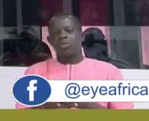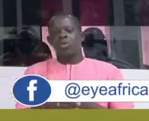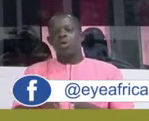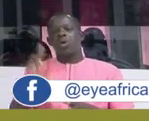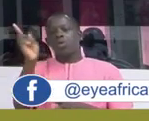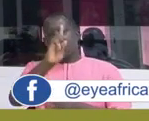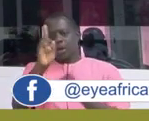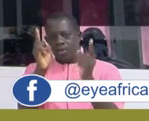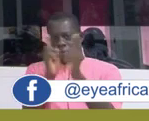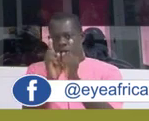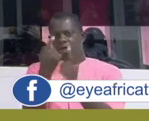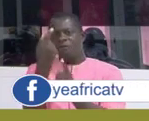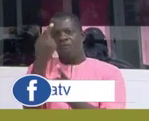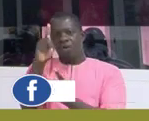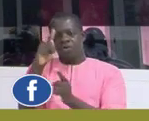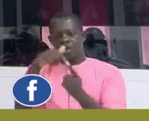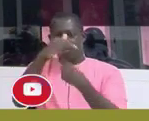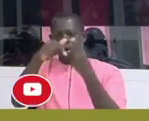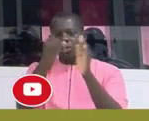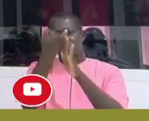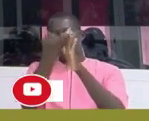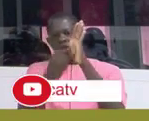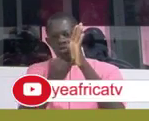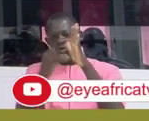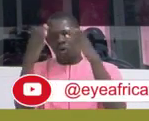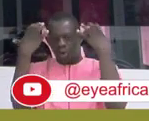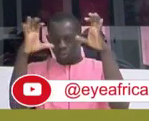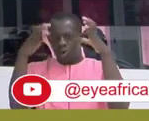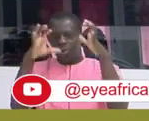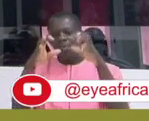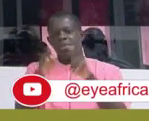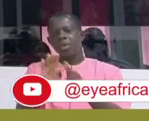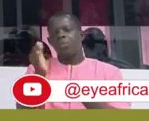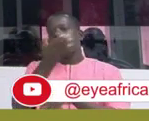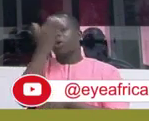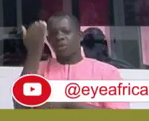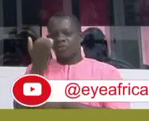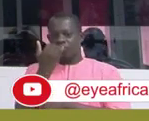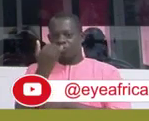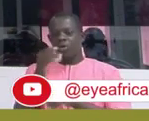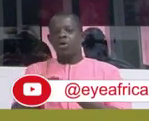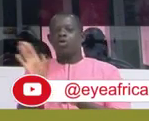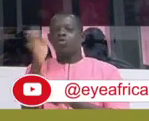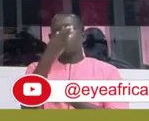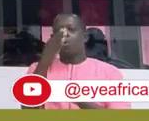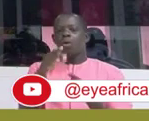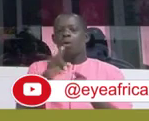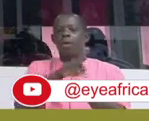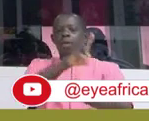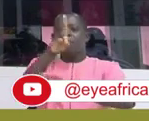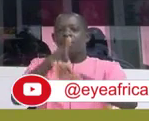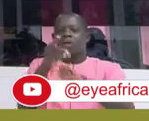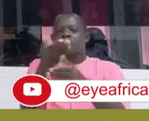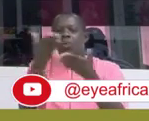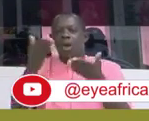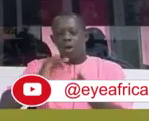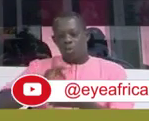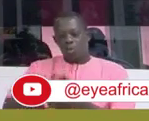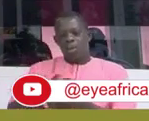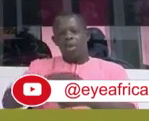compound and what we found out first of all was the issue of breakfast. We went to where the women